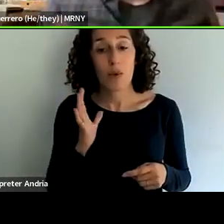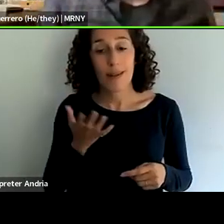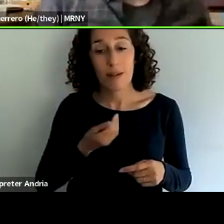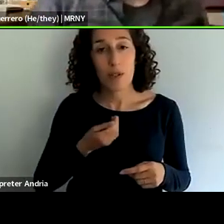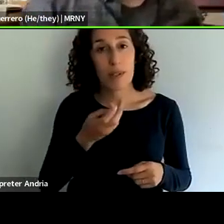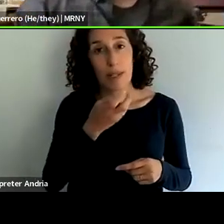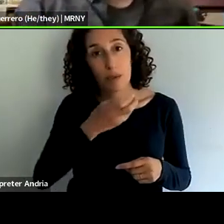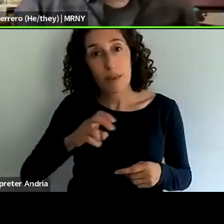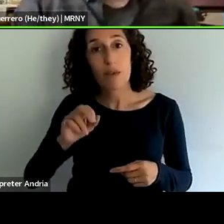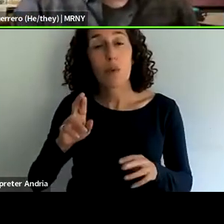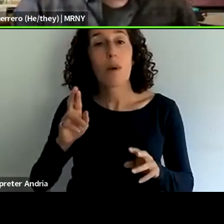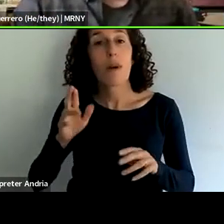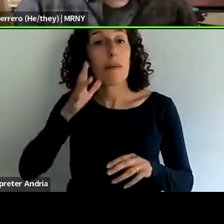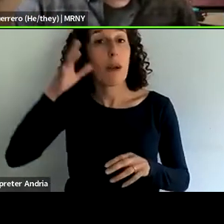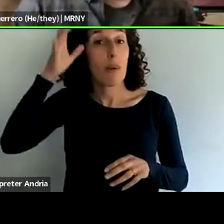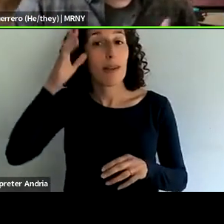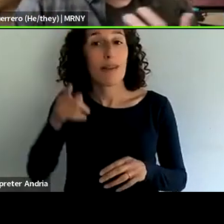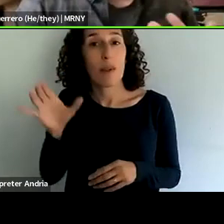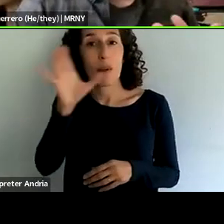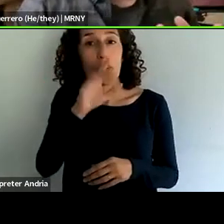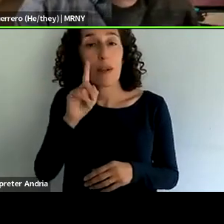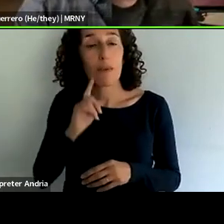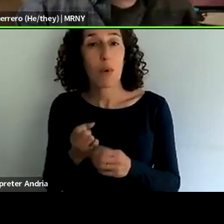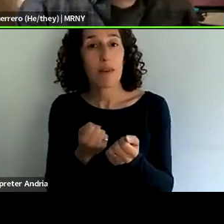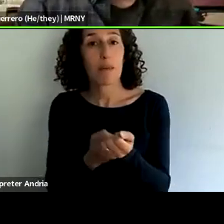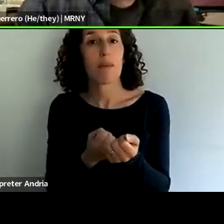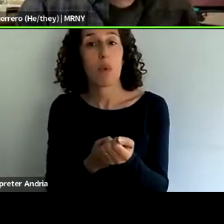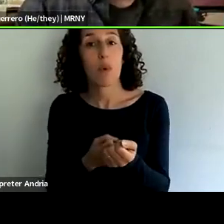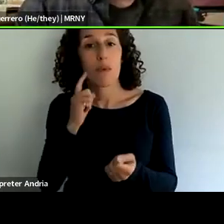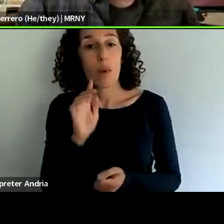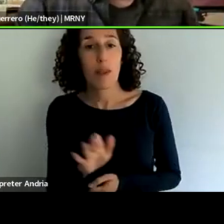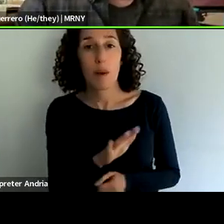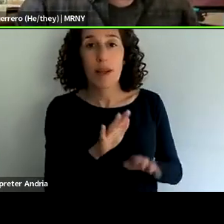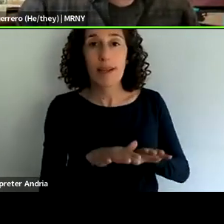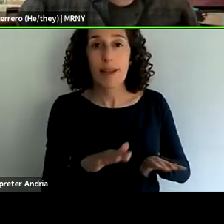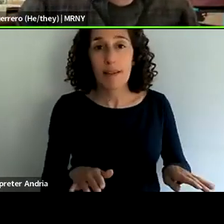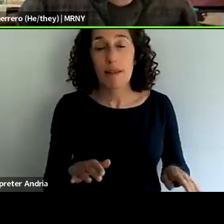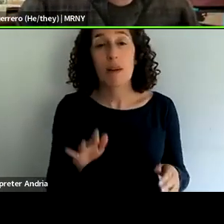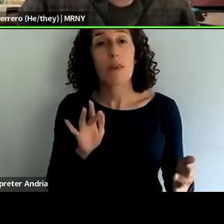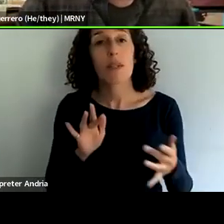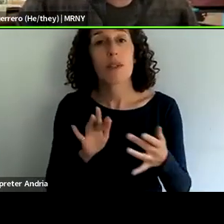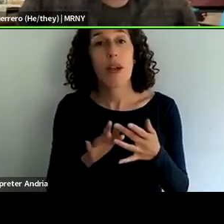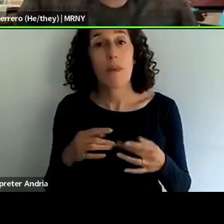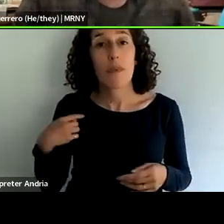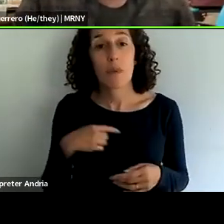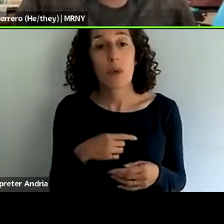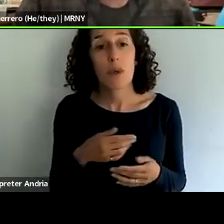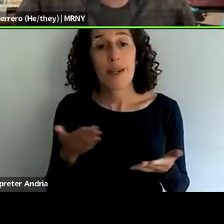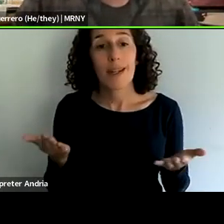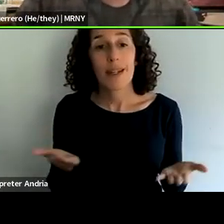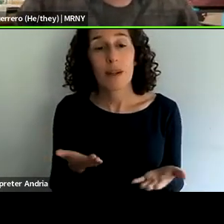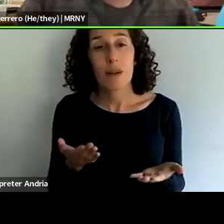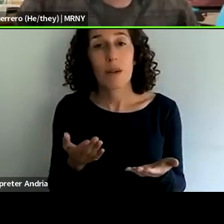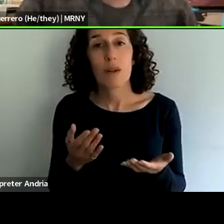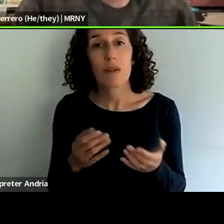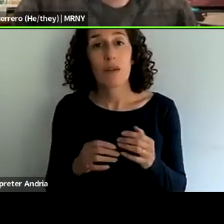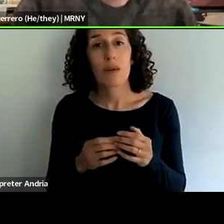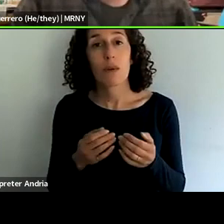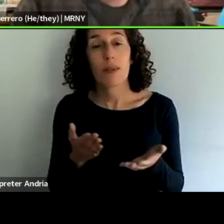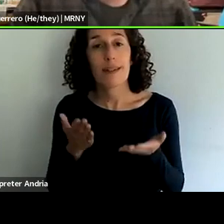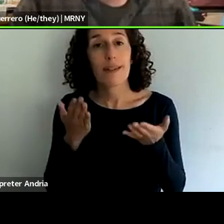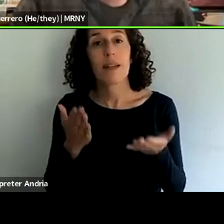parents who are seeking support for their kids. Reach out. We're here to, extend that loving